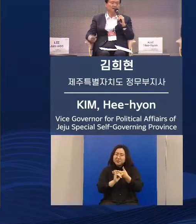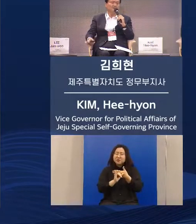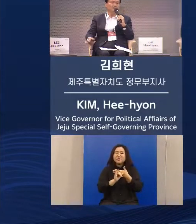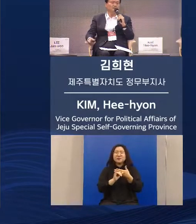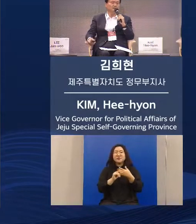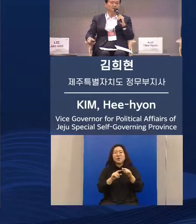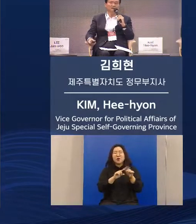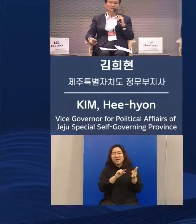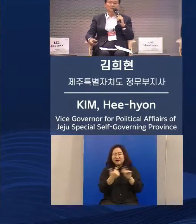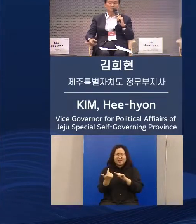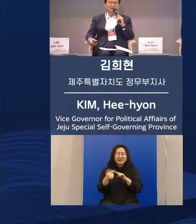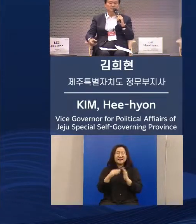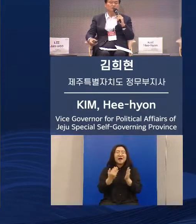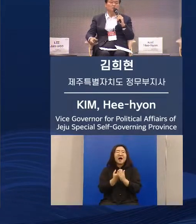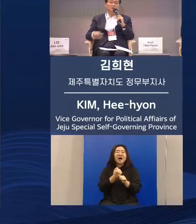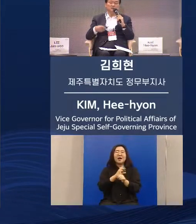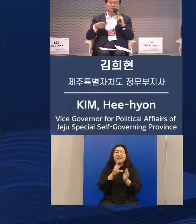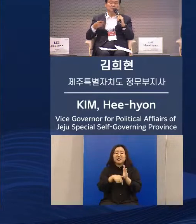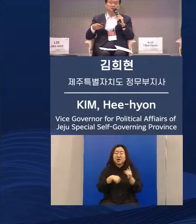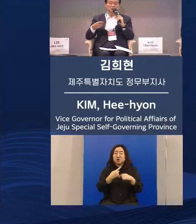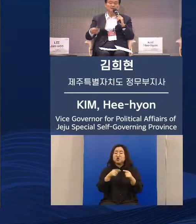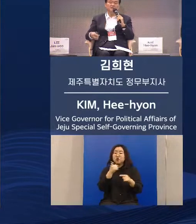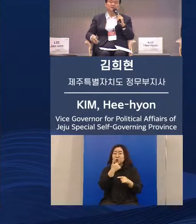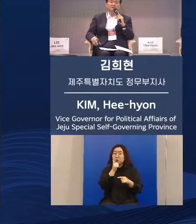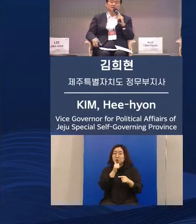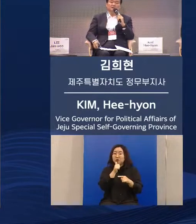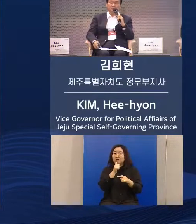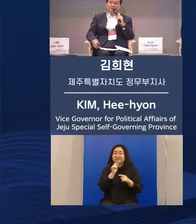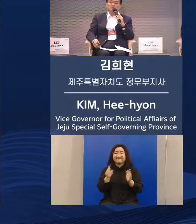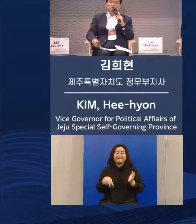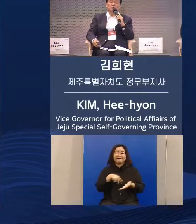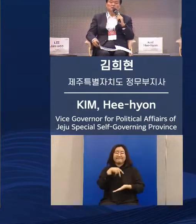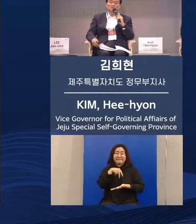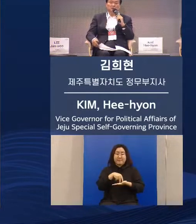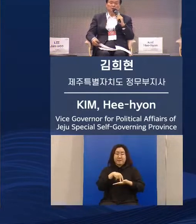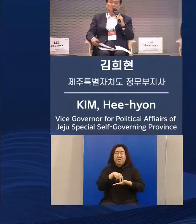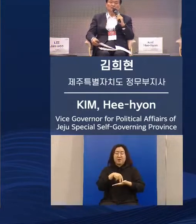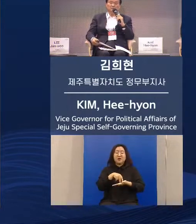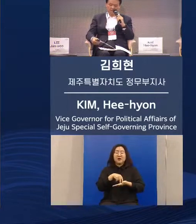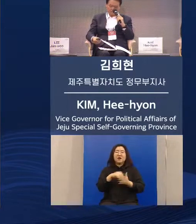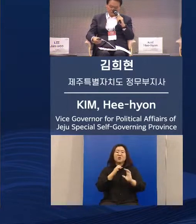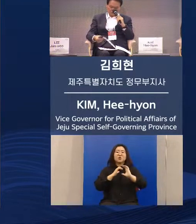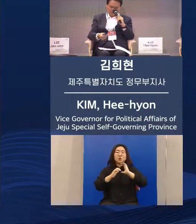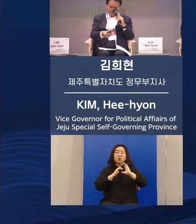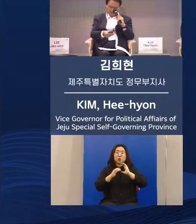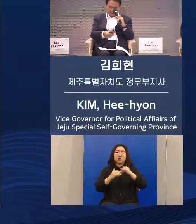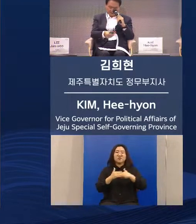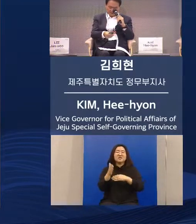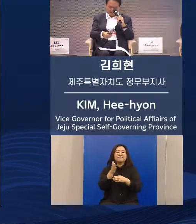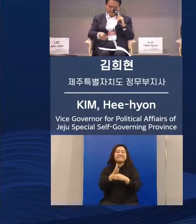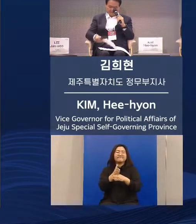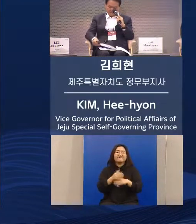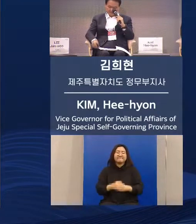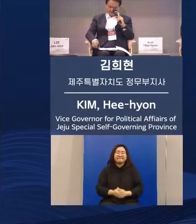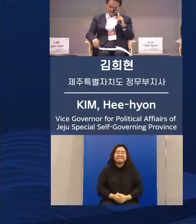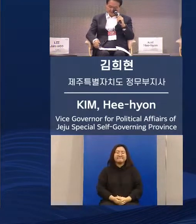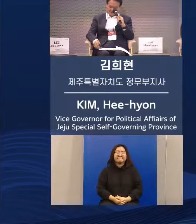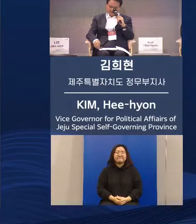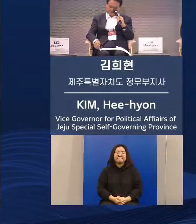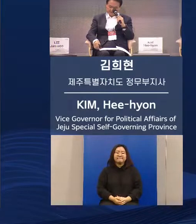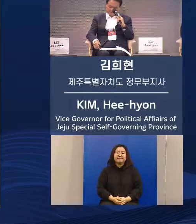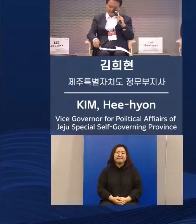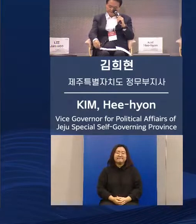departmental support and collaboration with vulnerable citizen-related organizations in terms of information and support